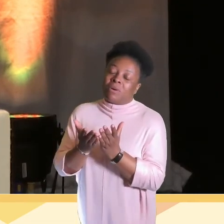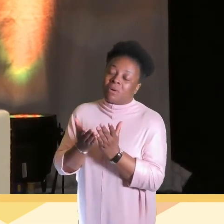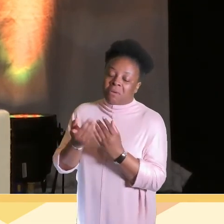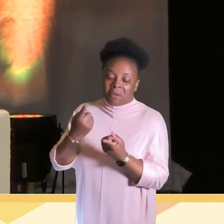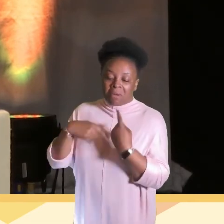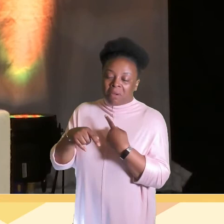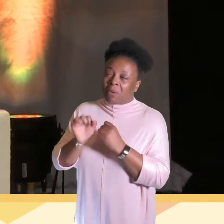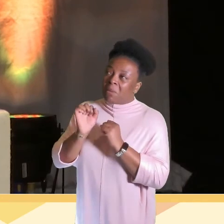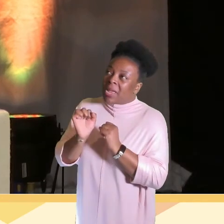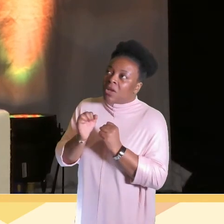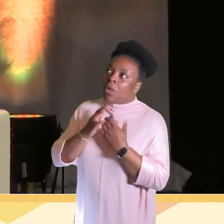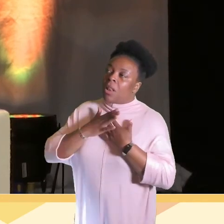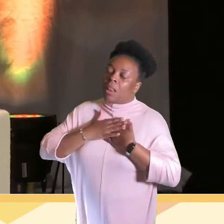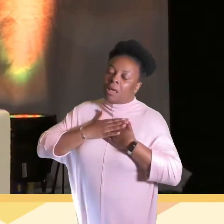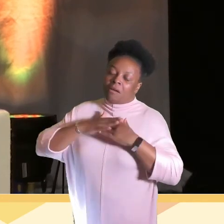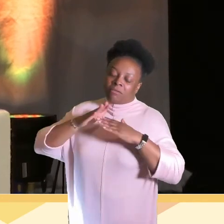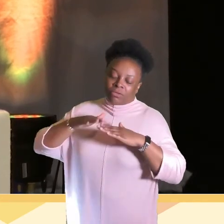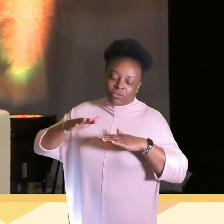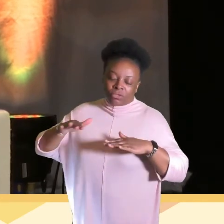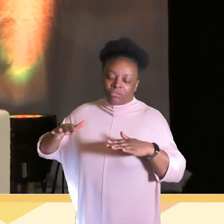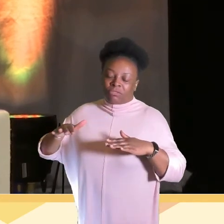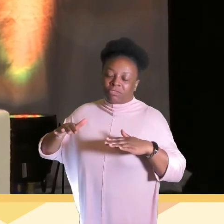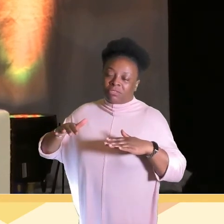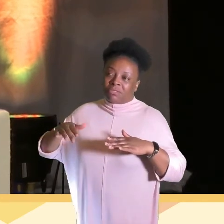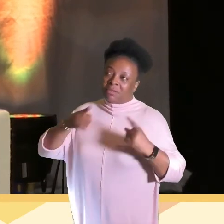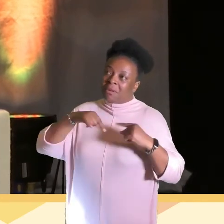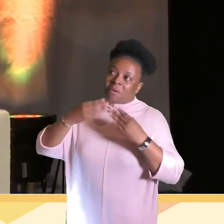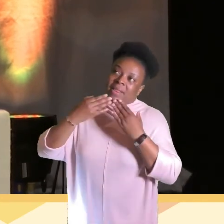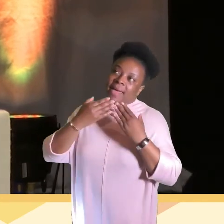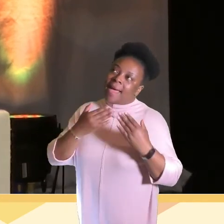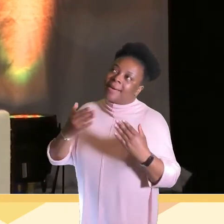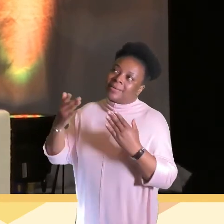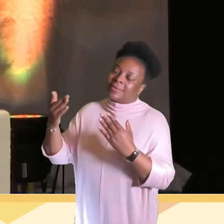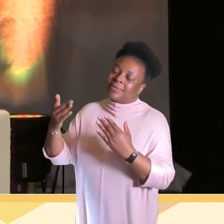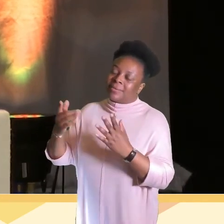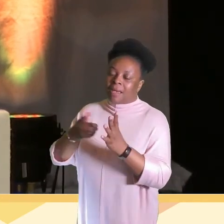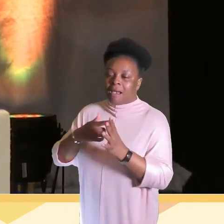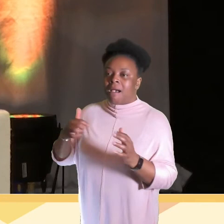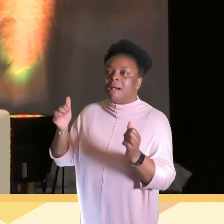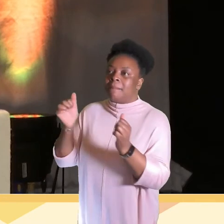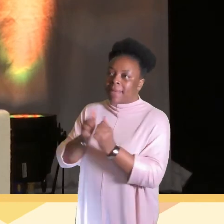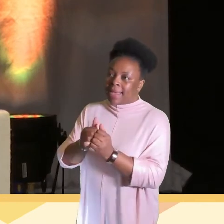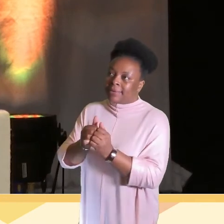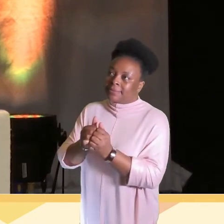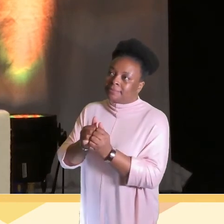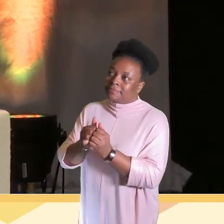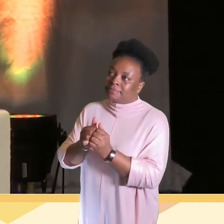children. We give you thanks. Amen.